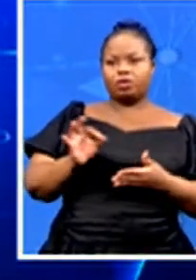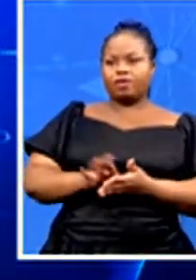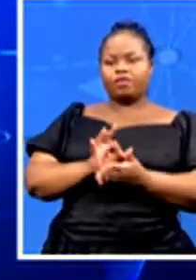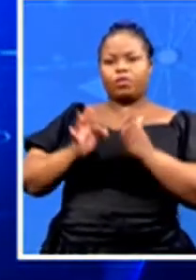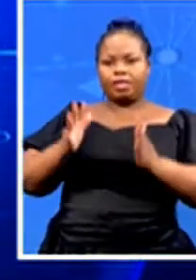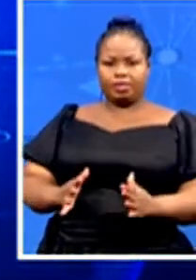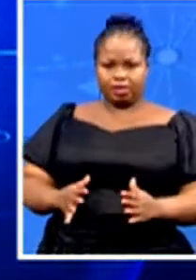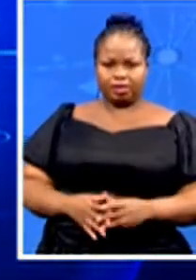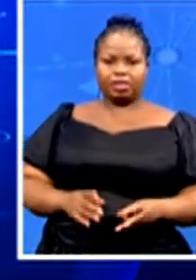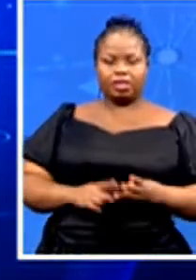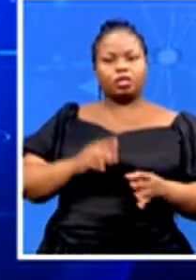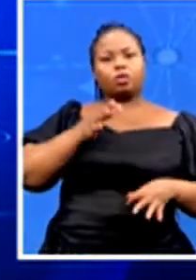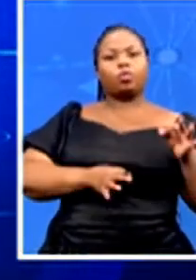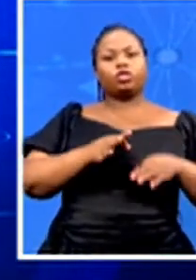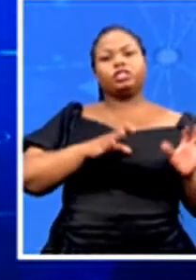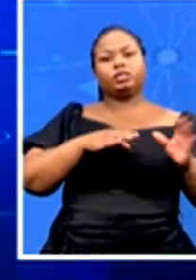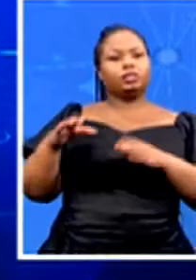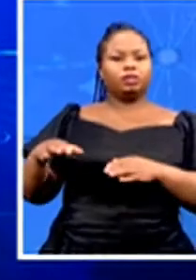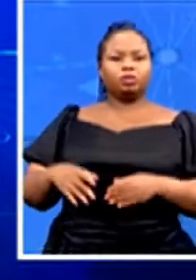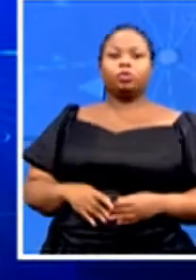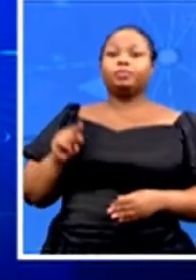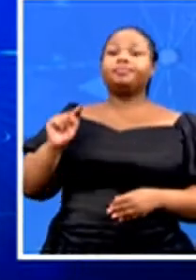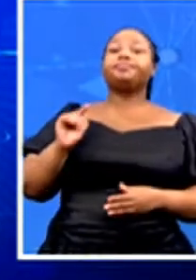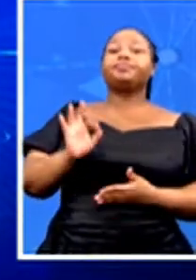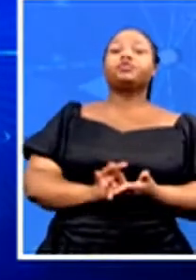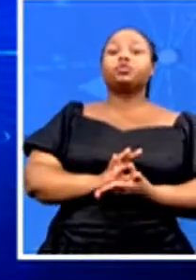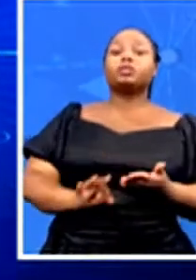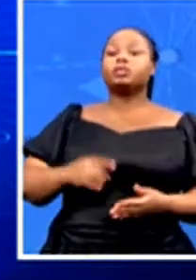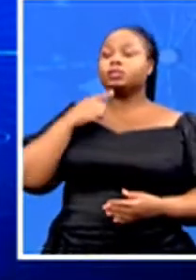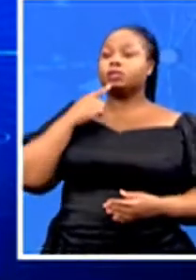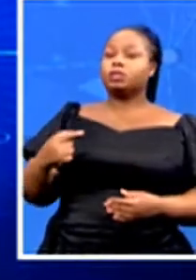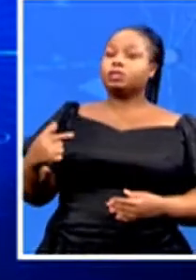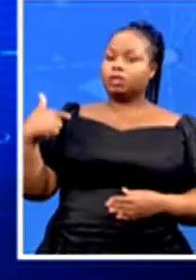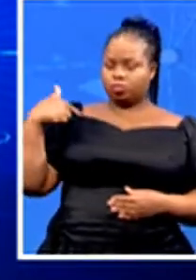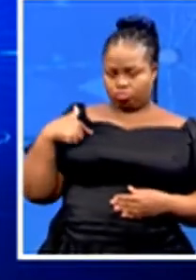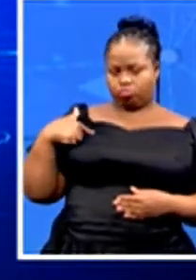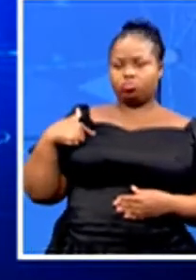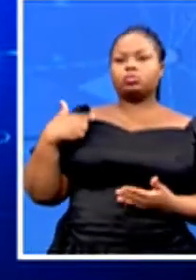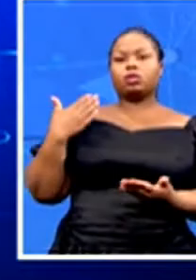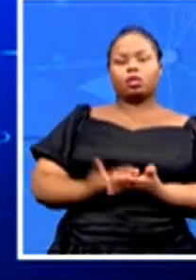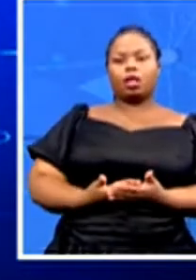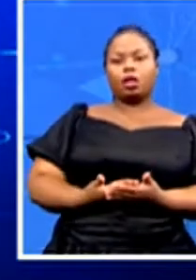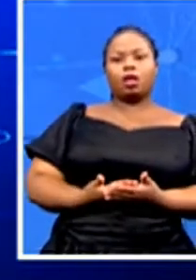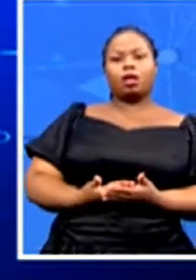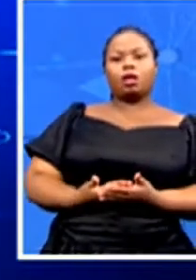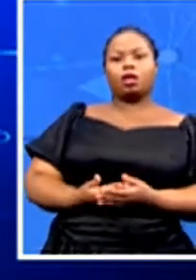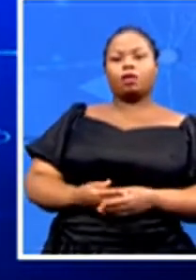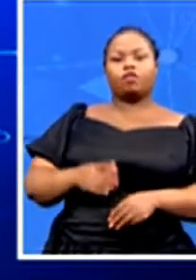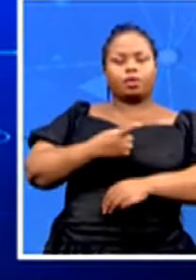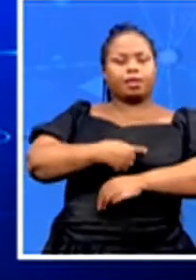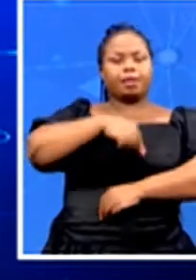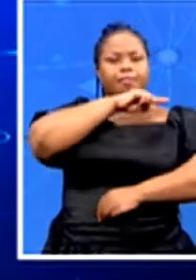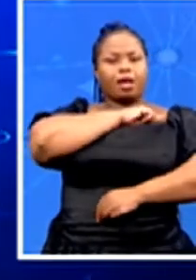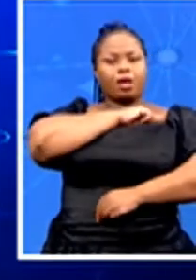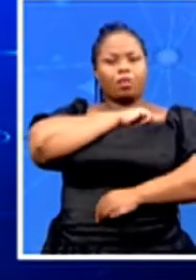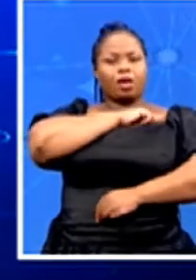this contract says, I am willing to trade my power, that is my vote,